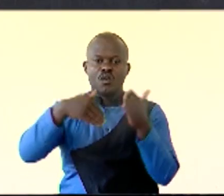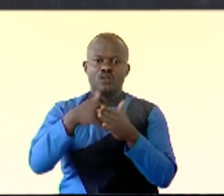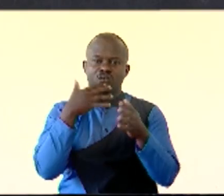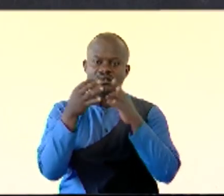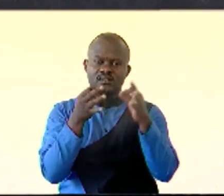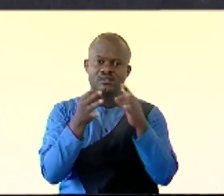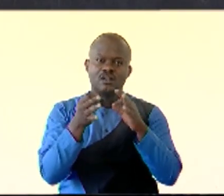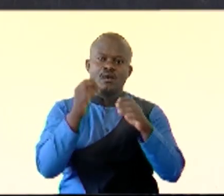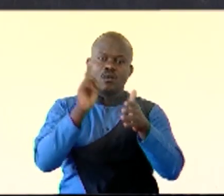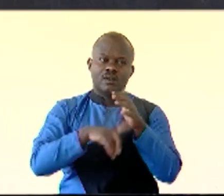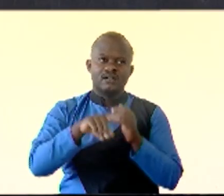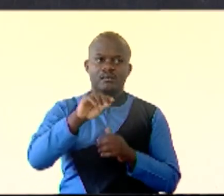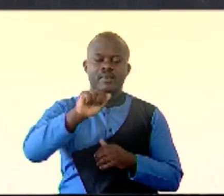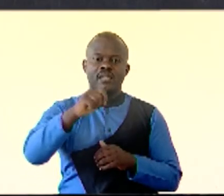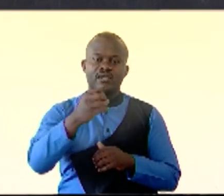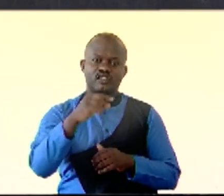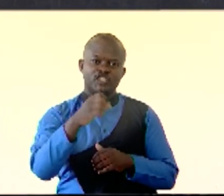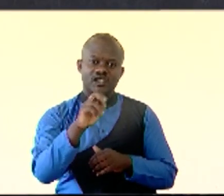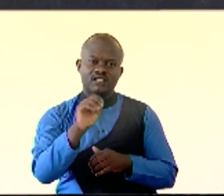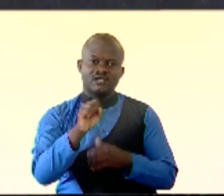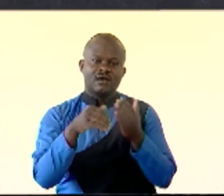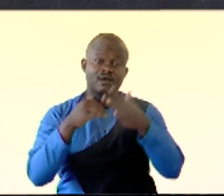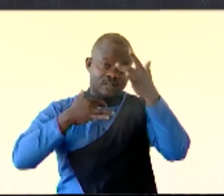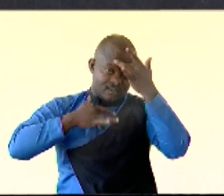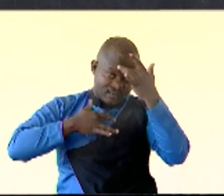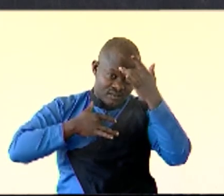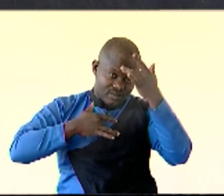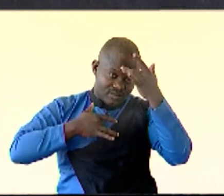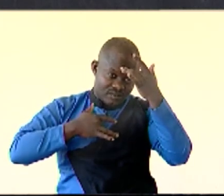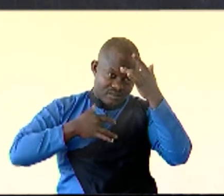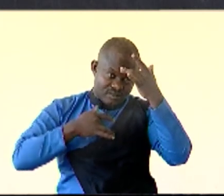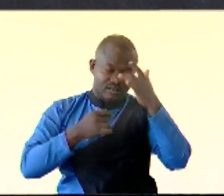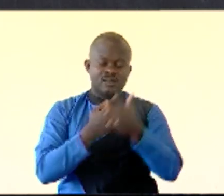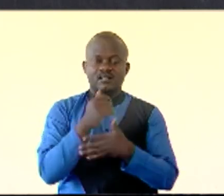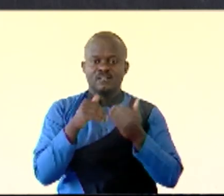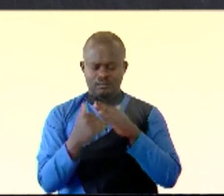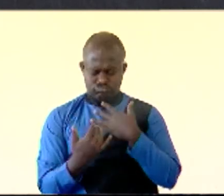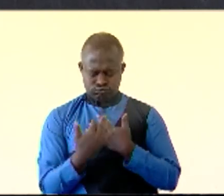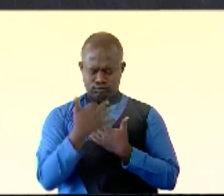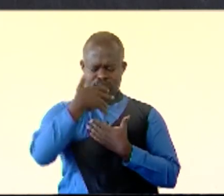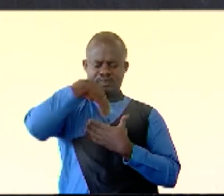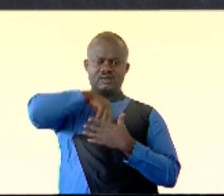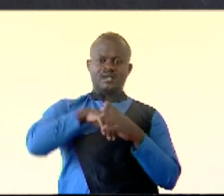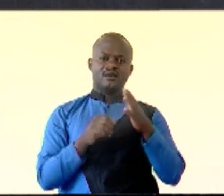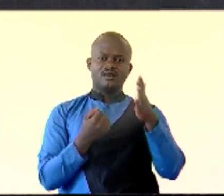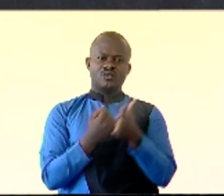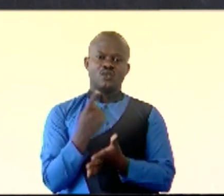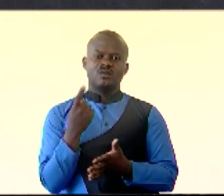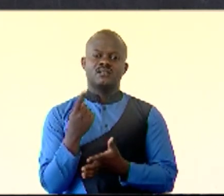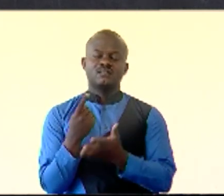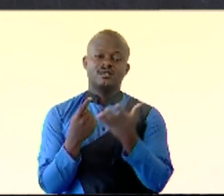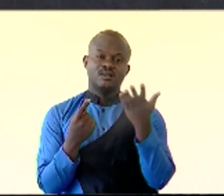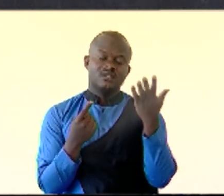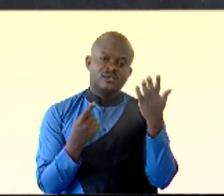pathogens. Pathogens are disease-causing agents. Any microorganism that can cause a disease is referred to as